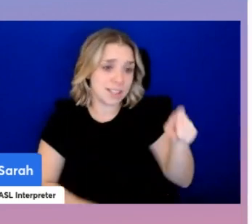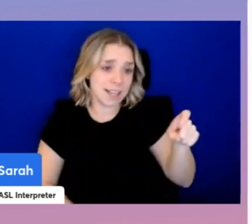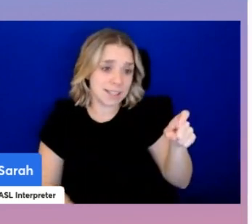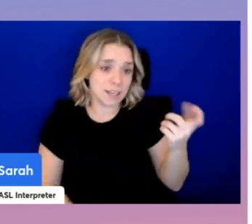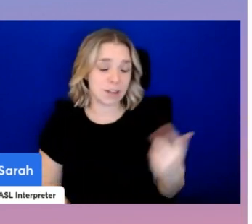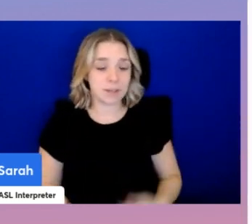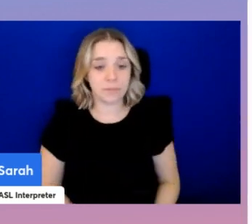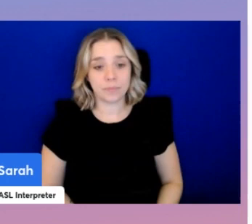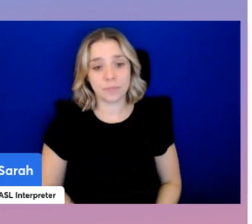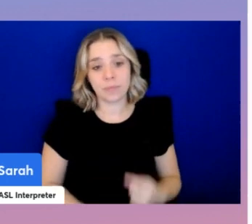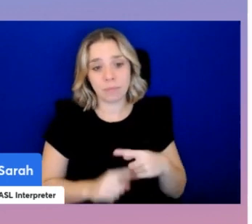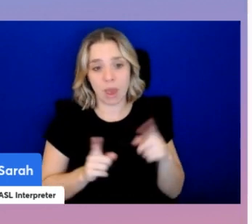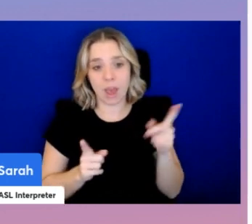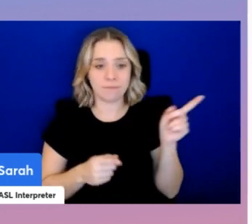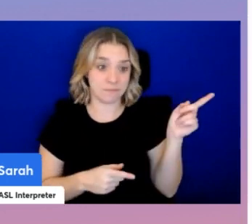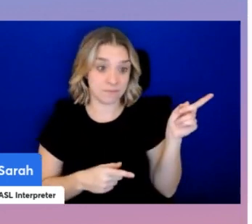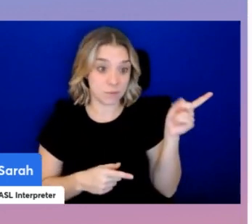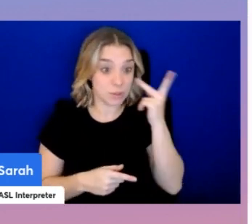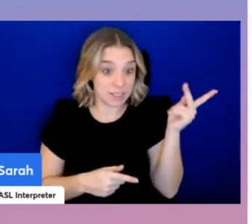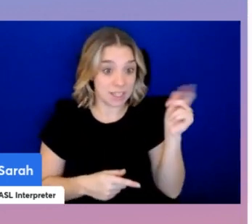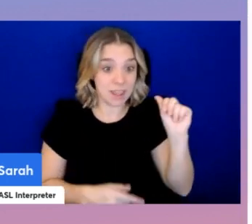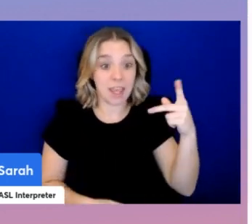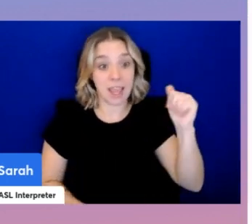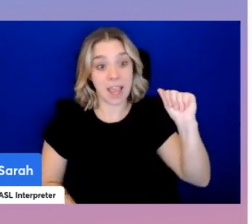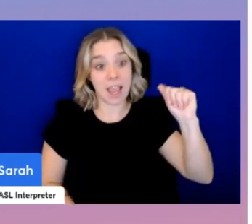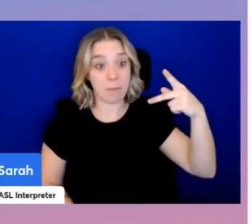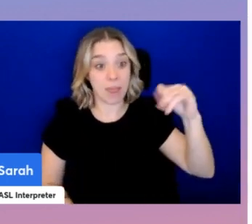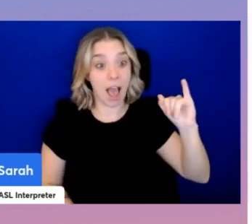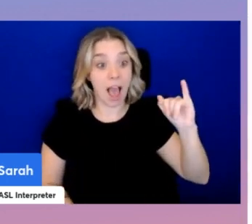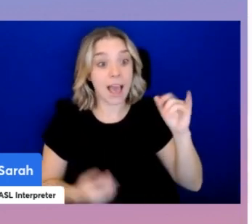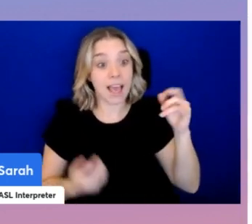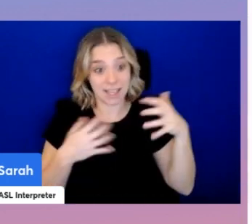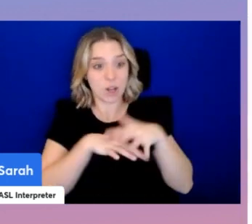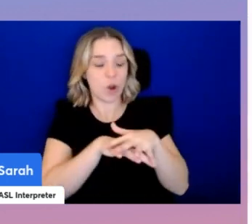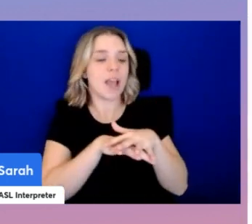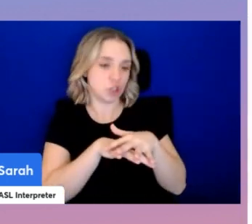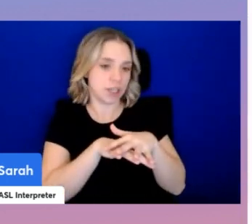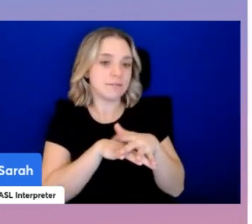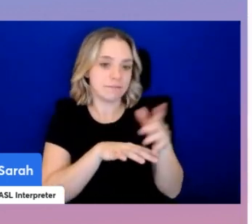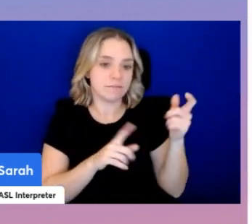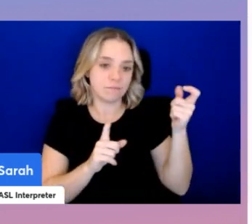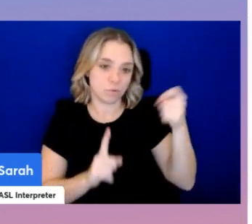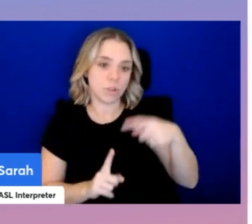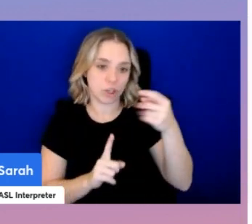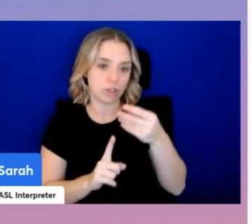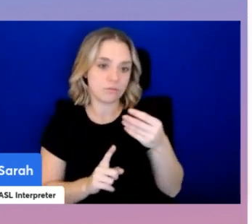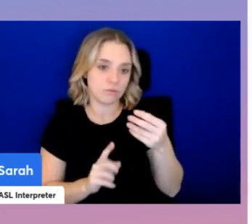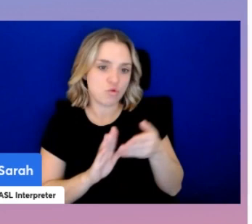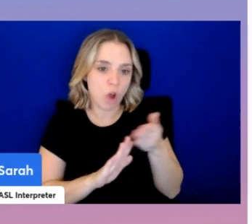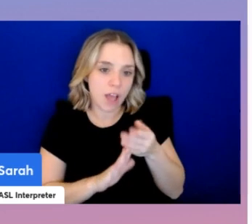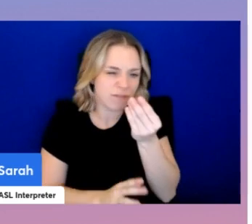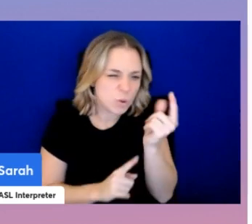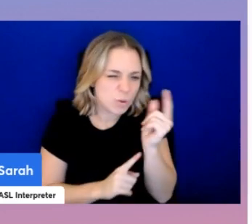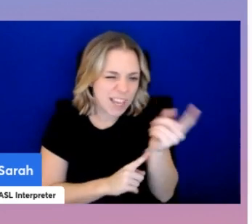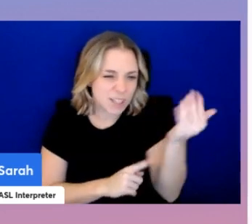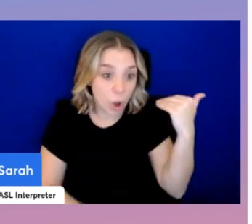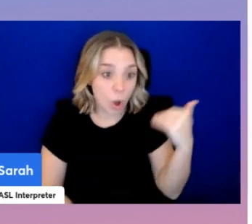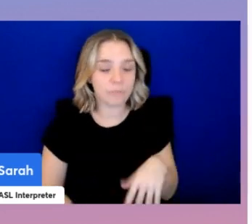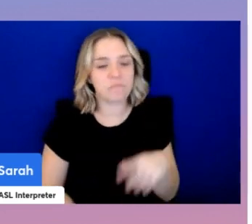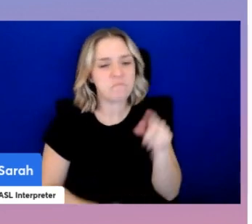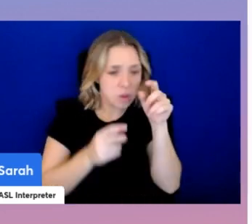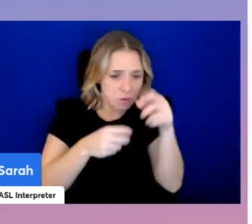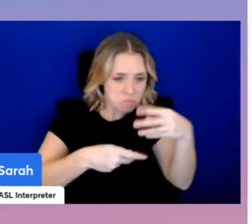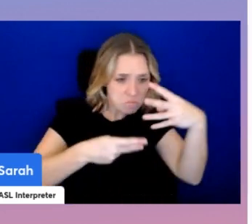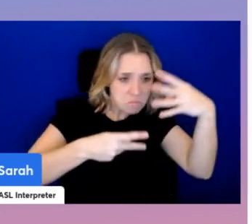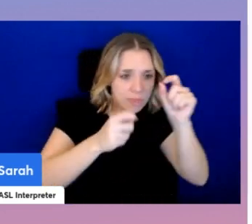But you can see that API integration has triggered to run a few seconds ago, and we can look at the details of this